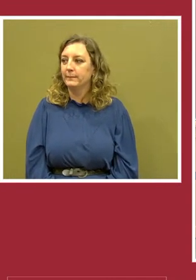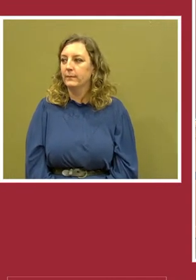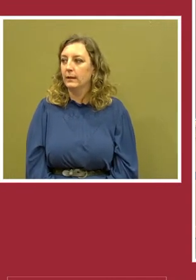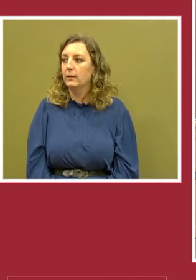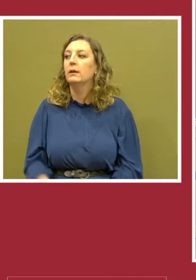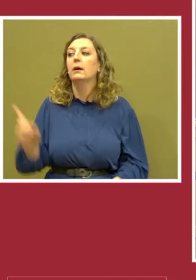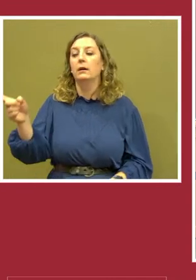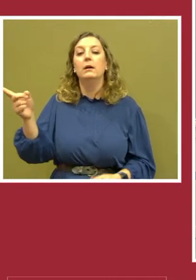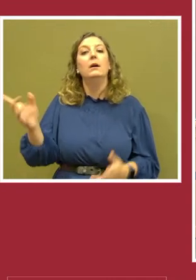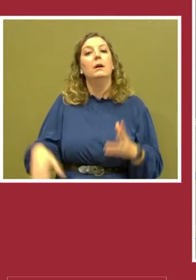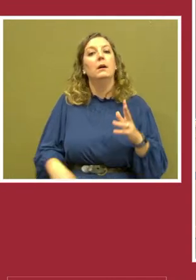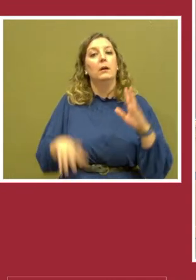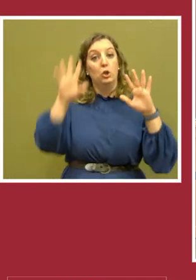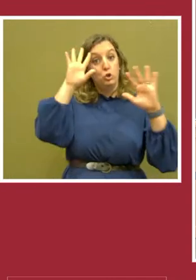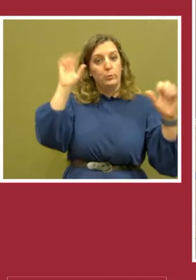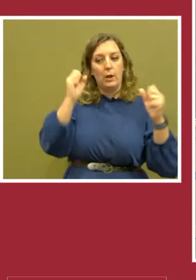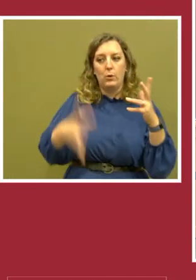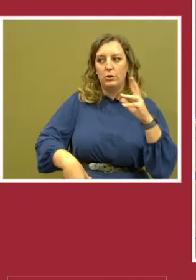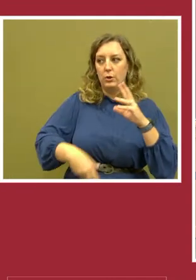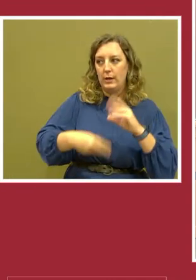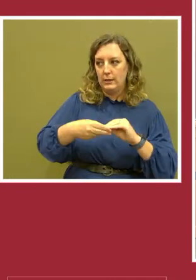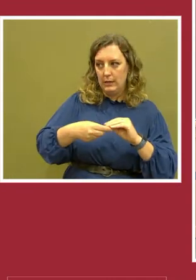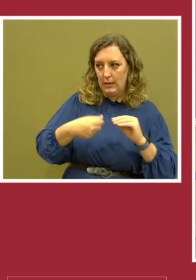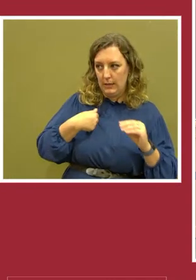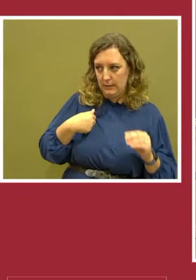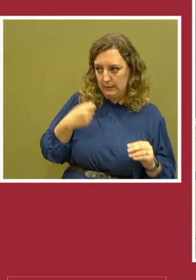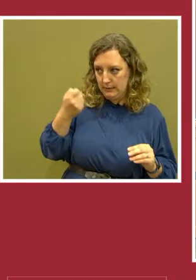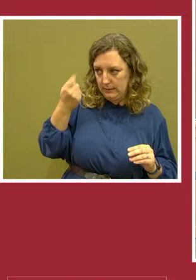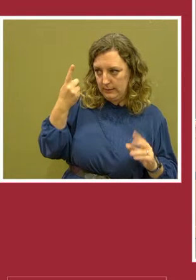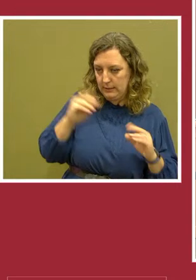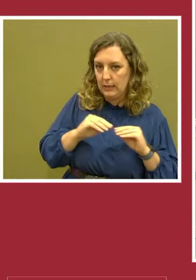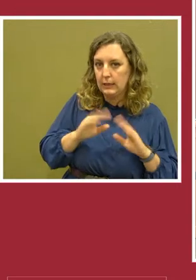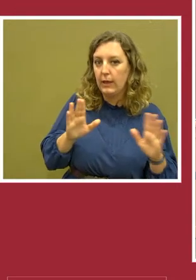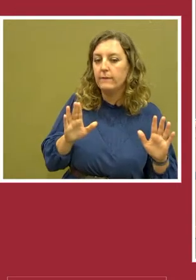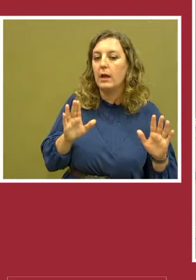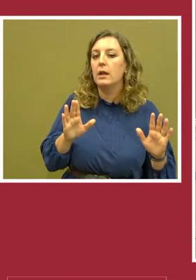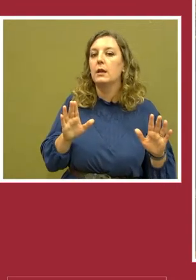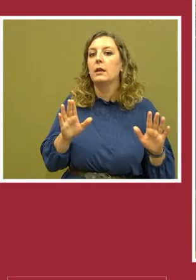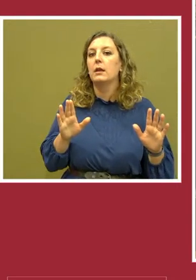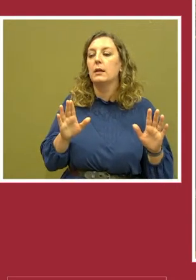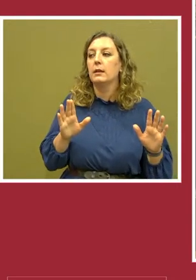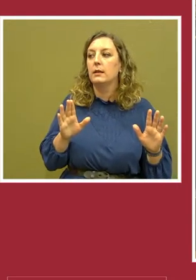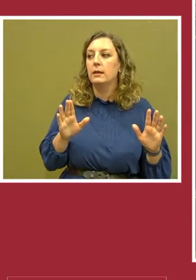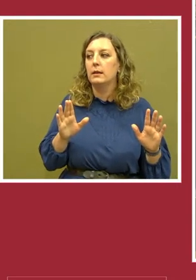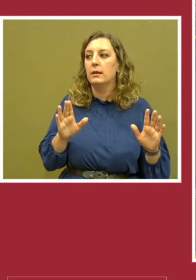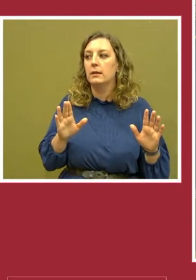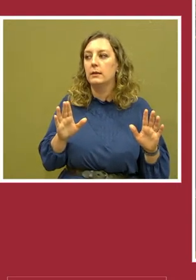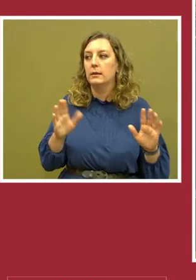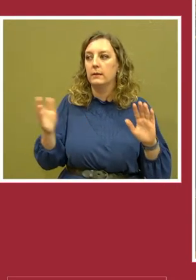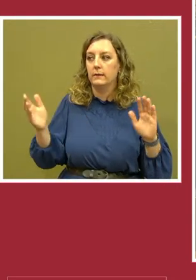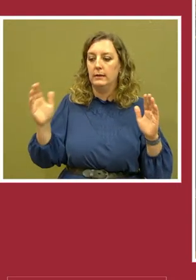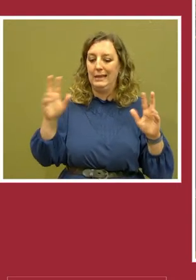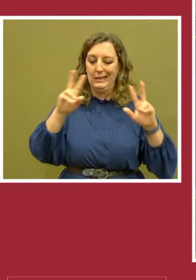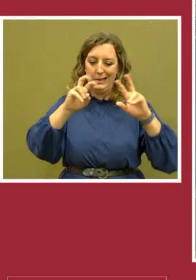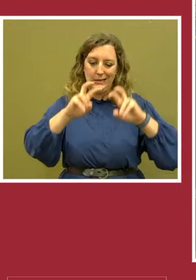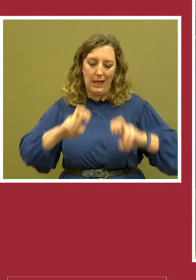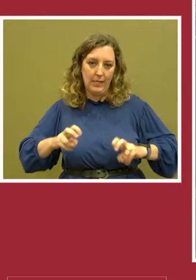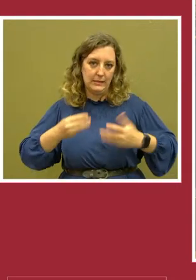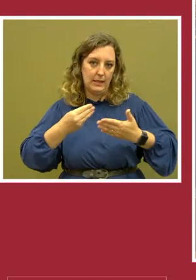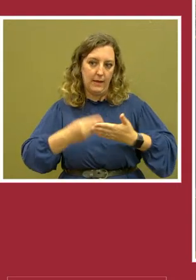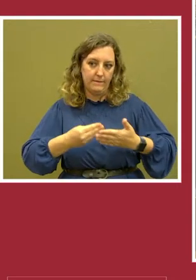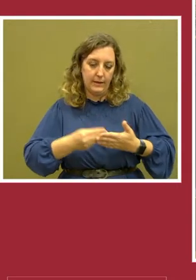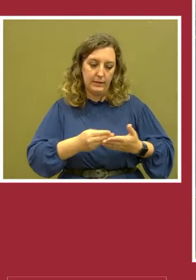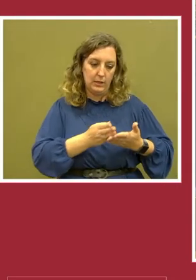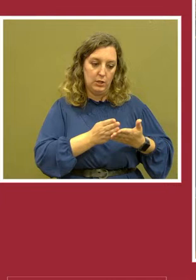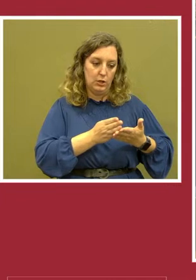I think I would just add, I want to make sure I understand, to clarify the ask, that there's an analysis of the funding that